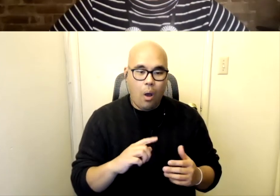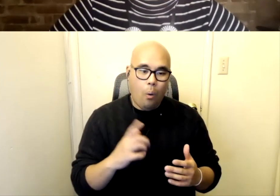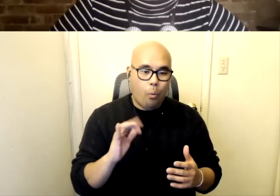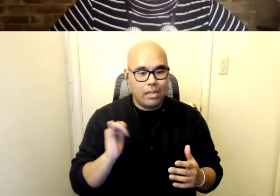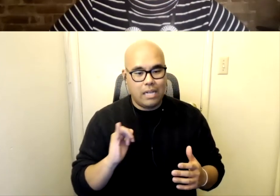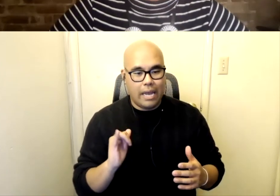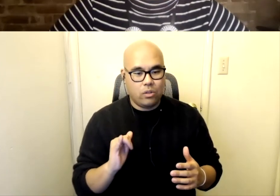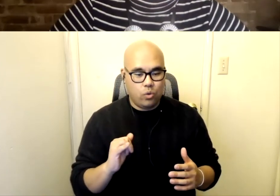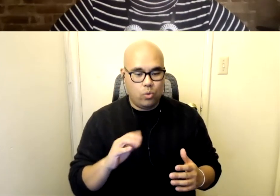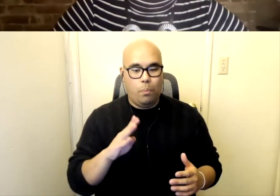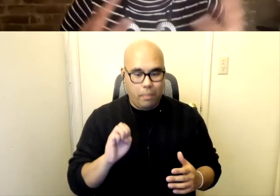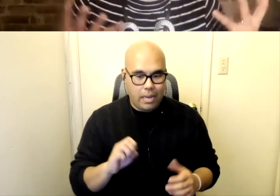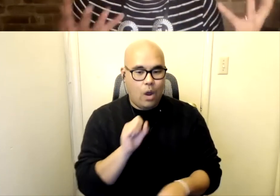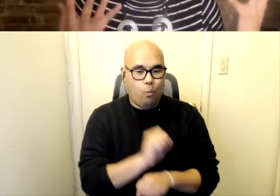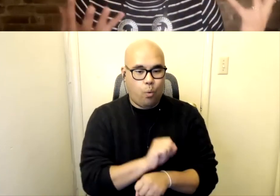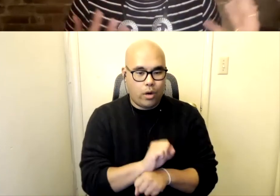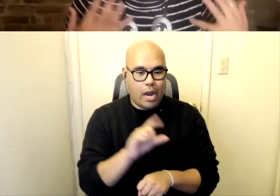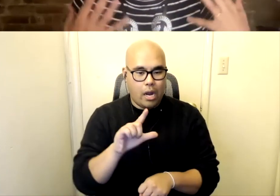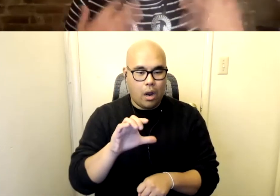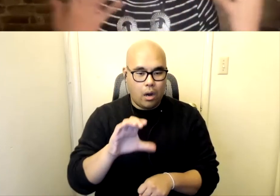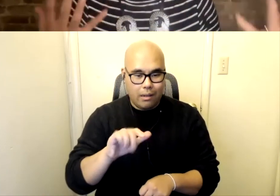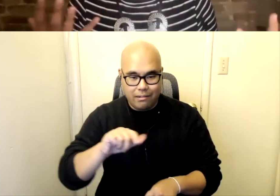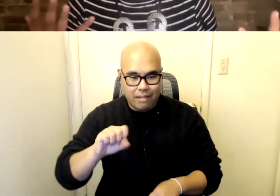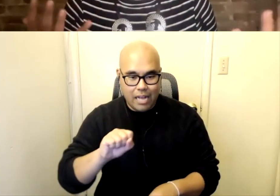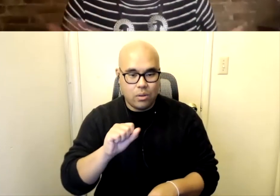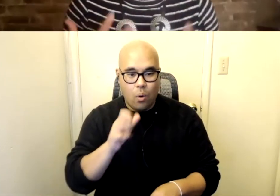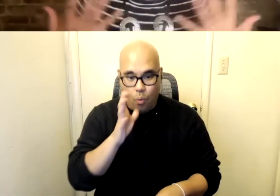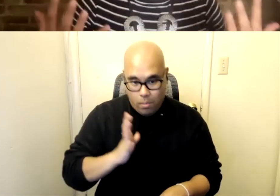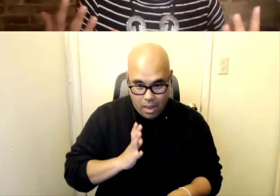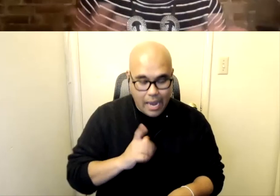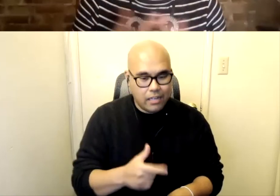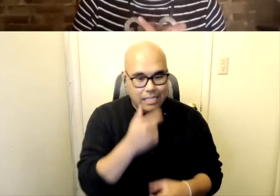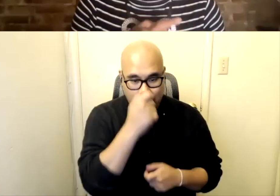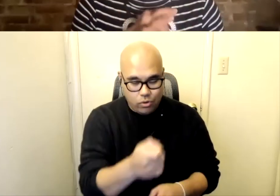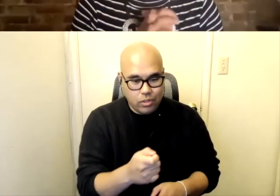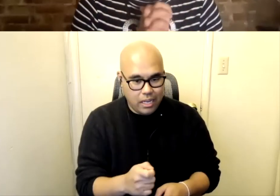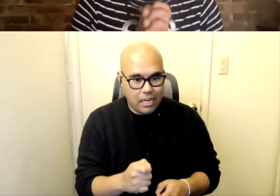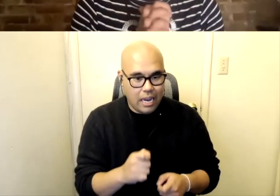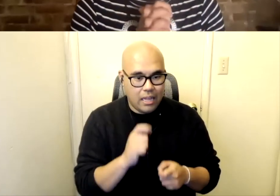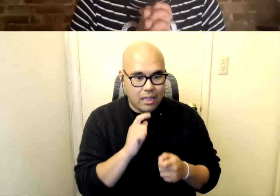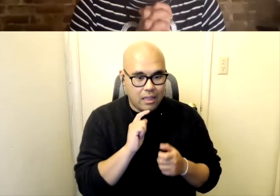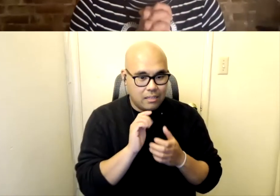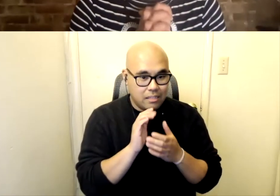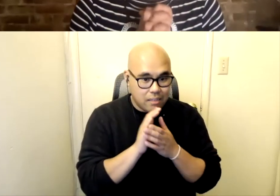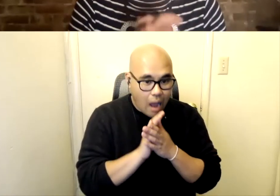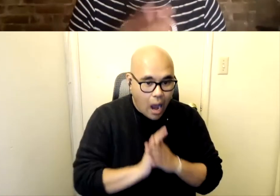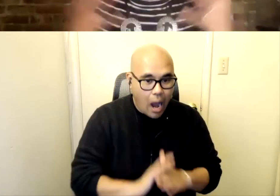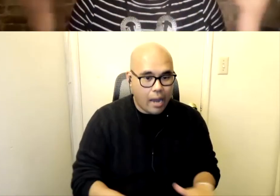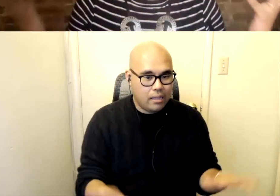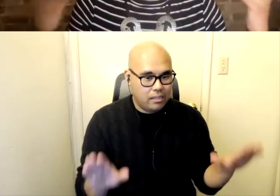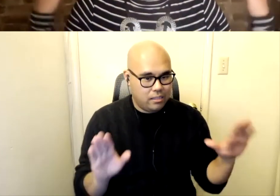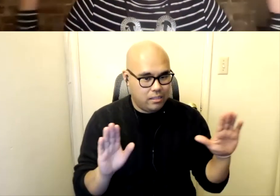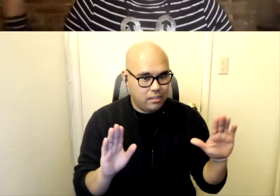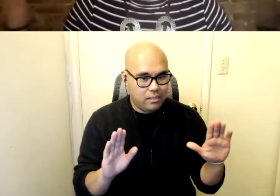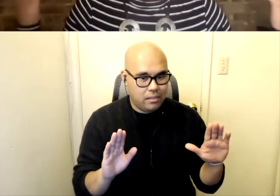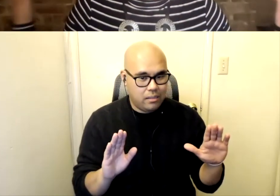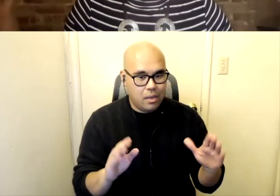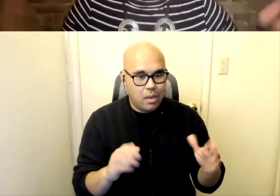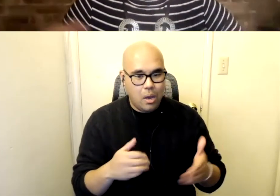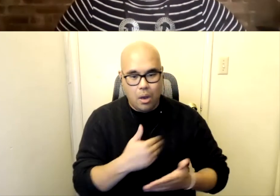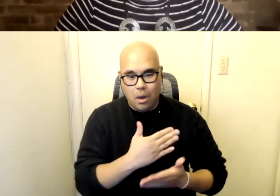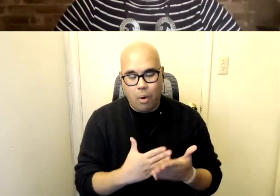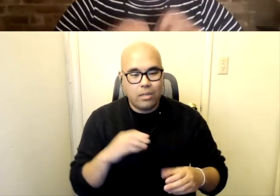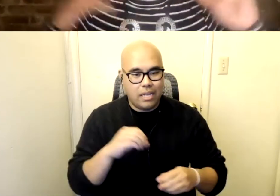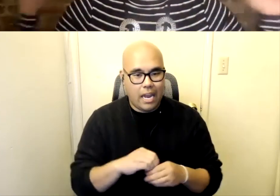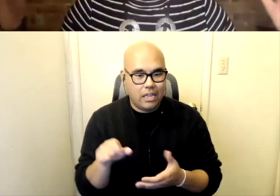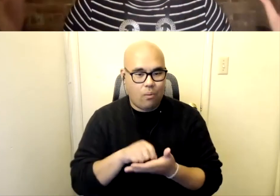class woman. And she's interested in like the silences in the canon, right? Like what and in our regular